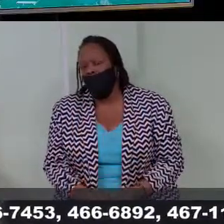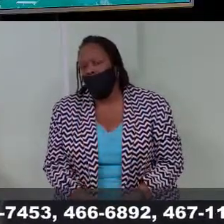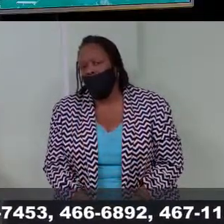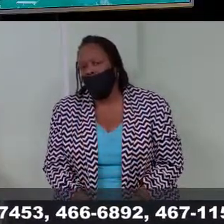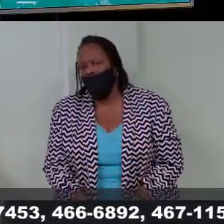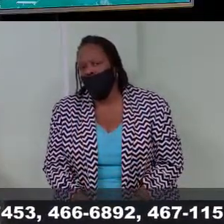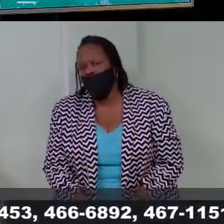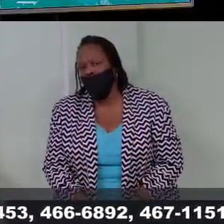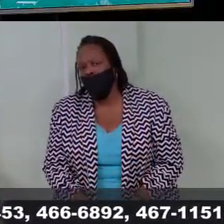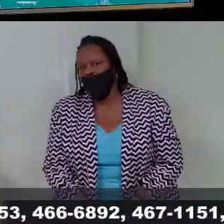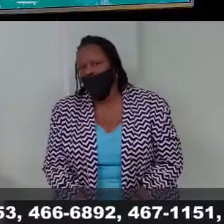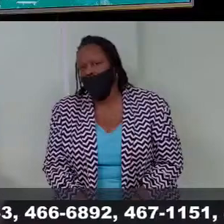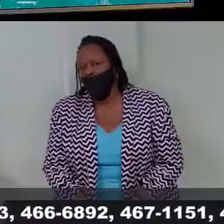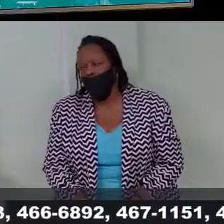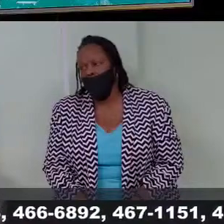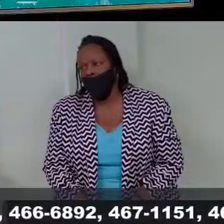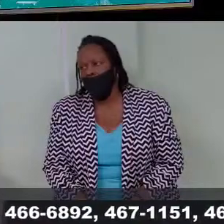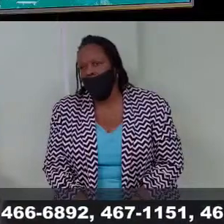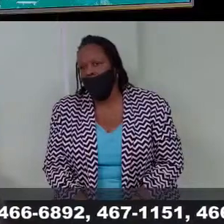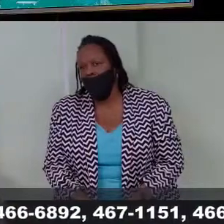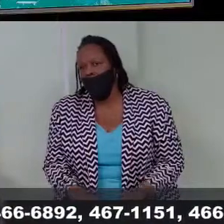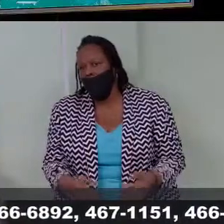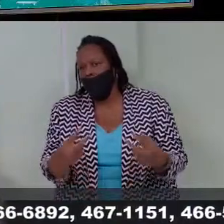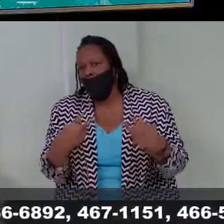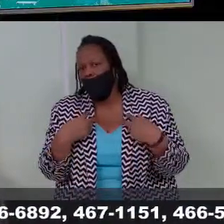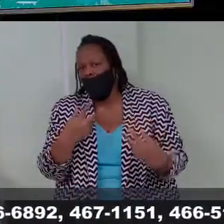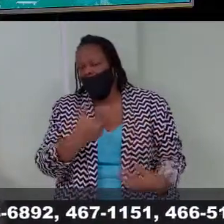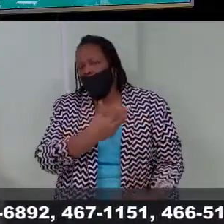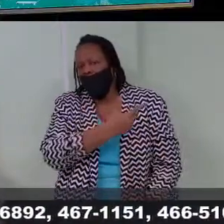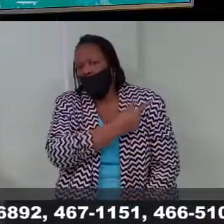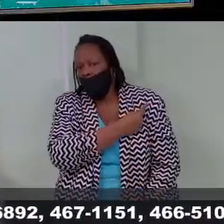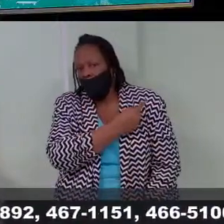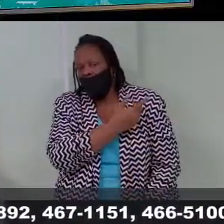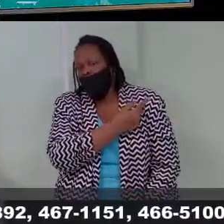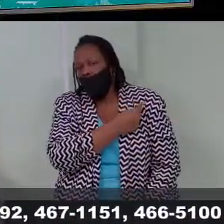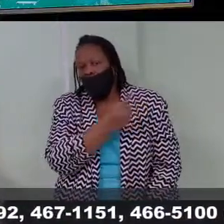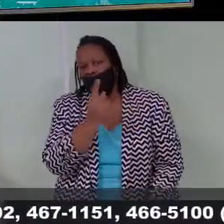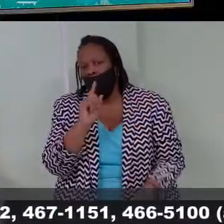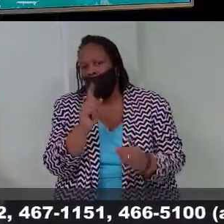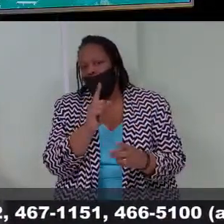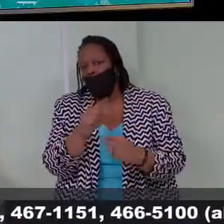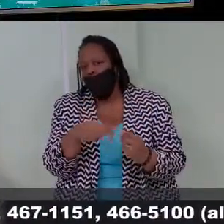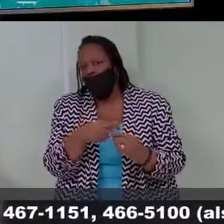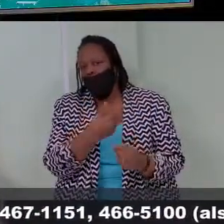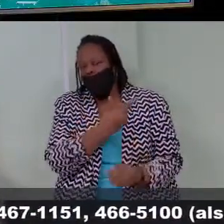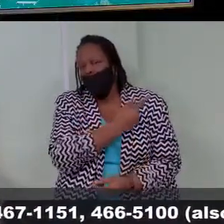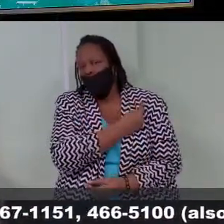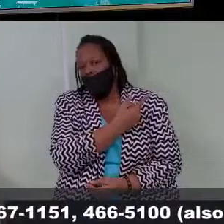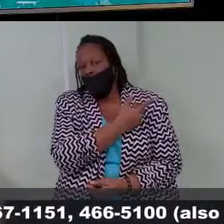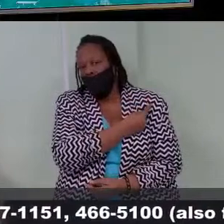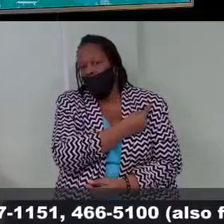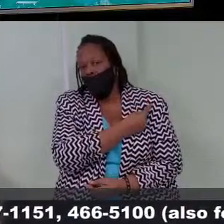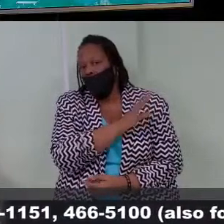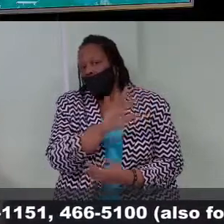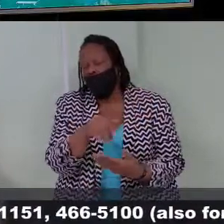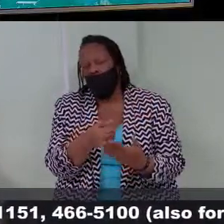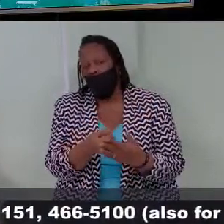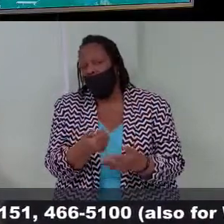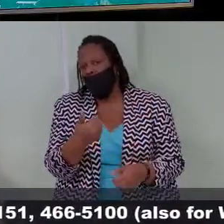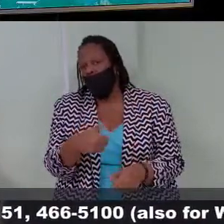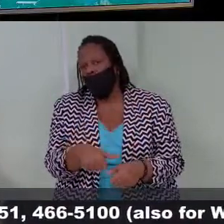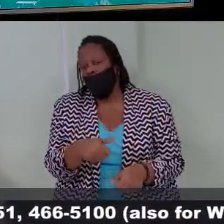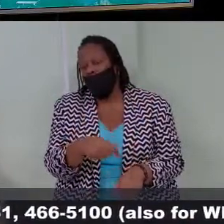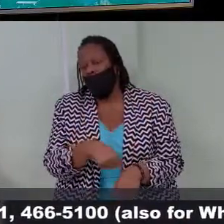the discussion on vaccine, and that's the stage where we are right now, vaccination. We have been talking about vaccines for a good while